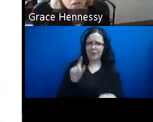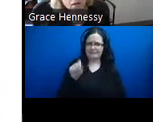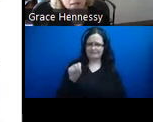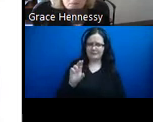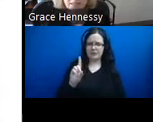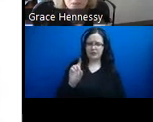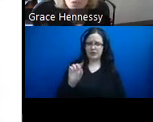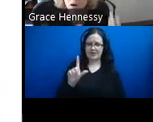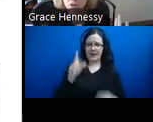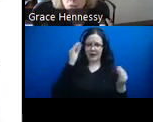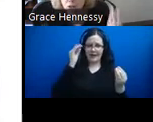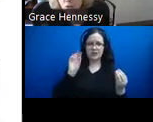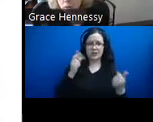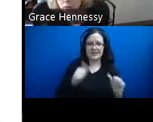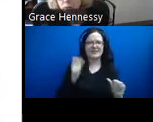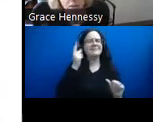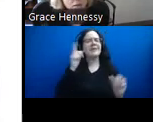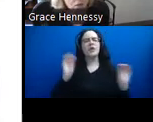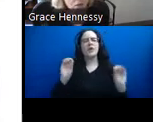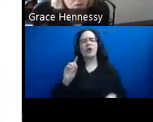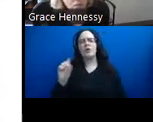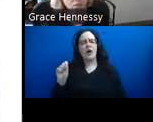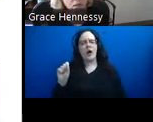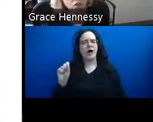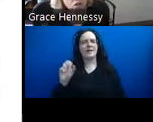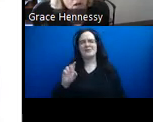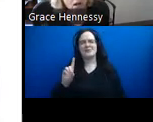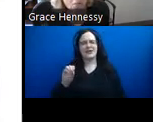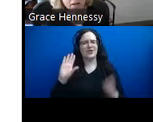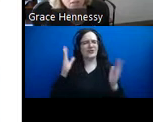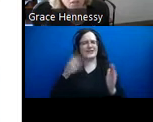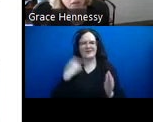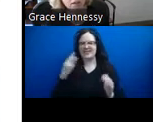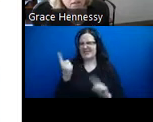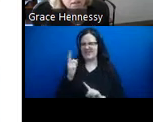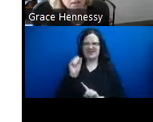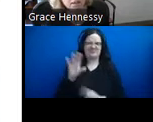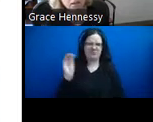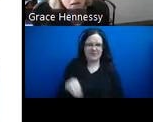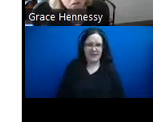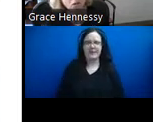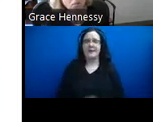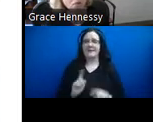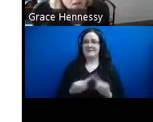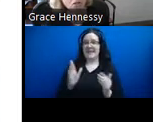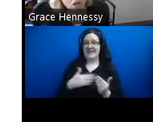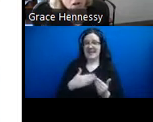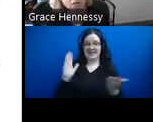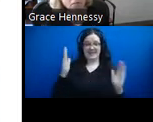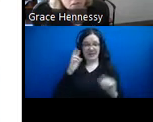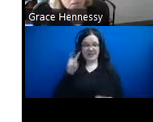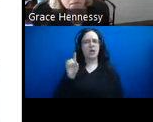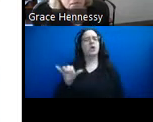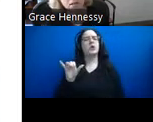or suicide attempt. They didn't do odds ratio or relative risk, they just did percentages. But I think it's fairly easy to see that a larger percentage